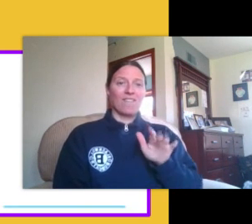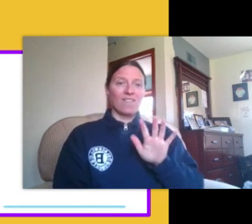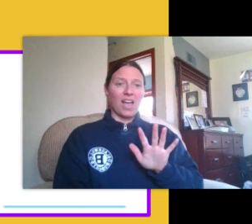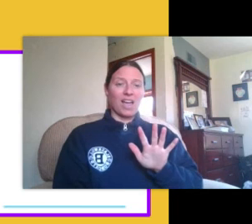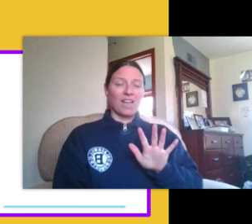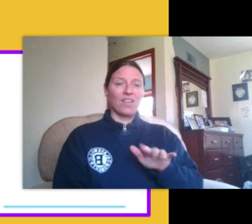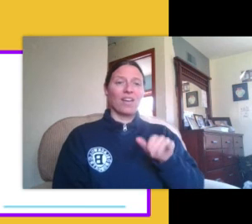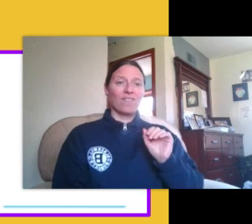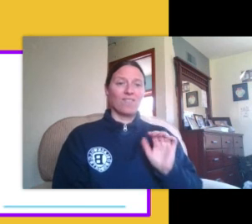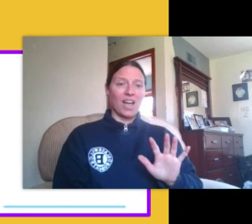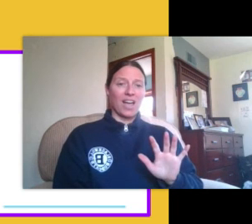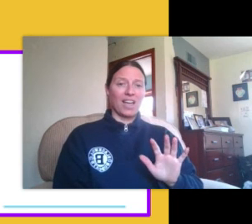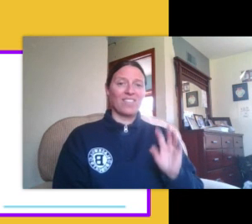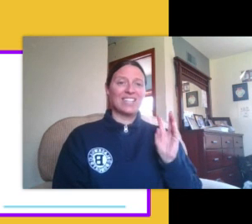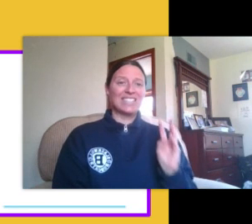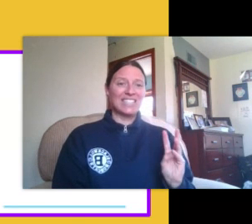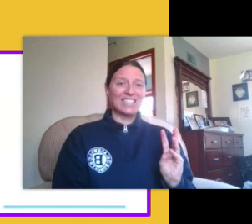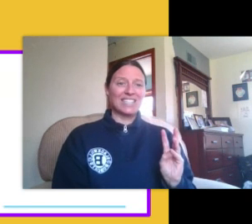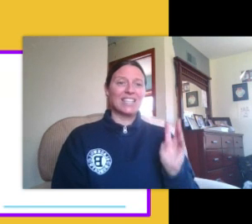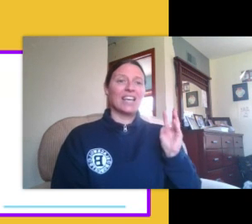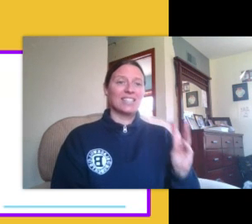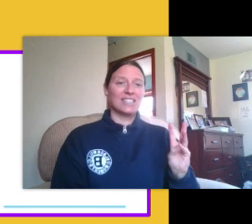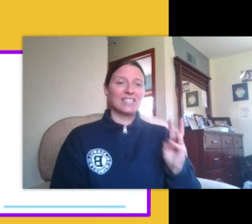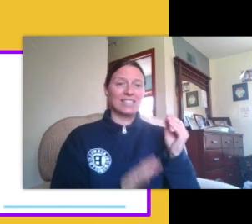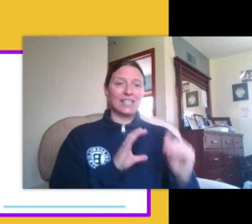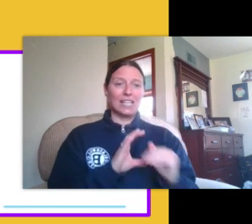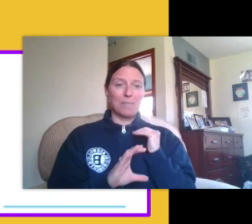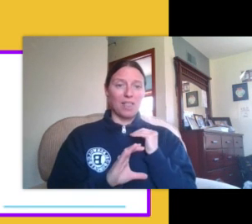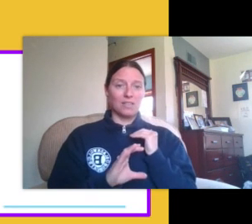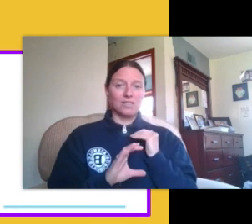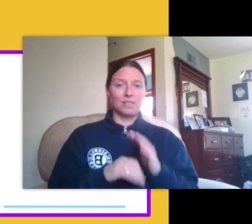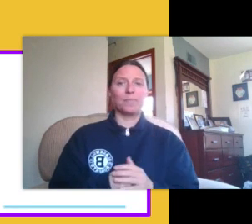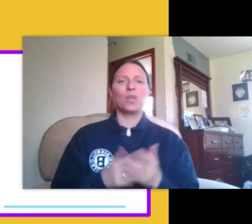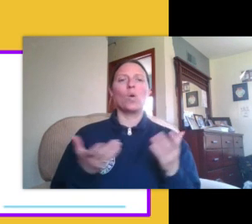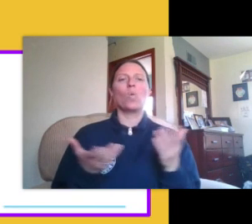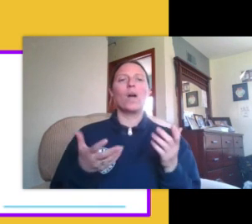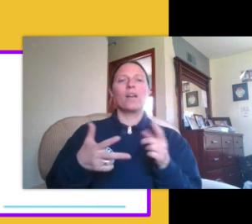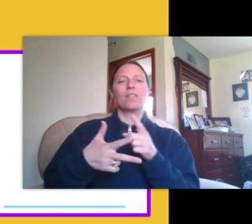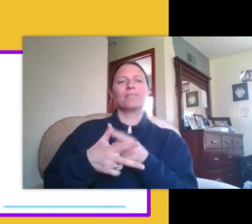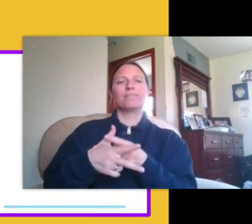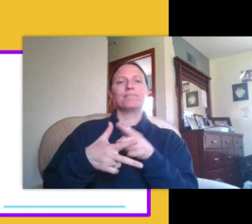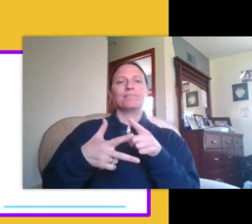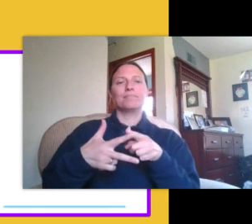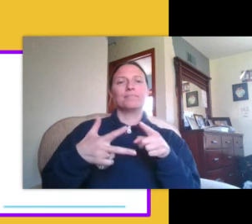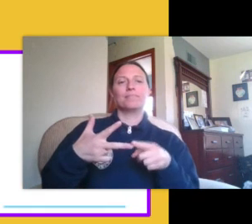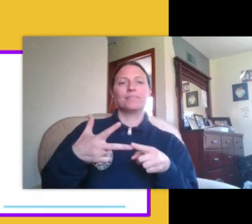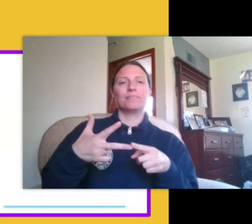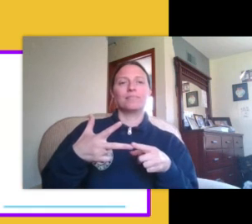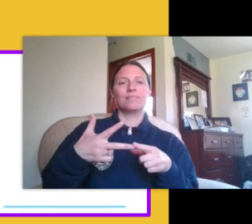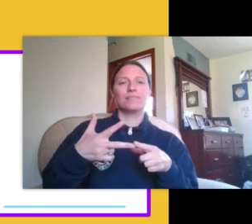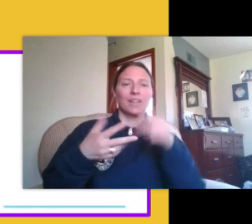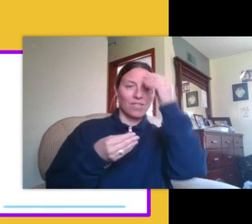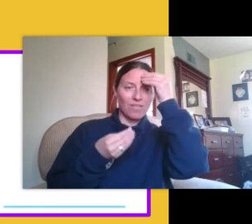5, 5, 6, and 6 emails. What are the mean, median, and mode of the